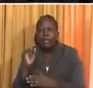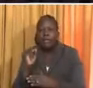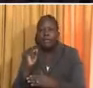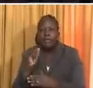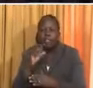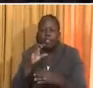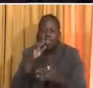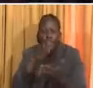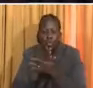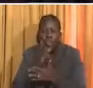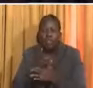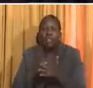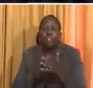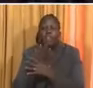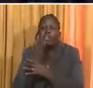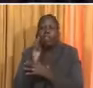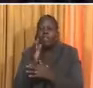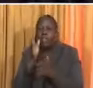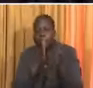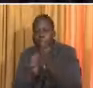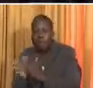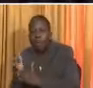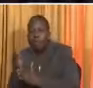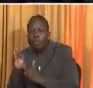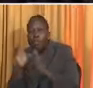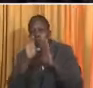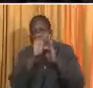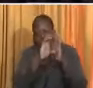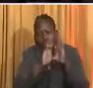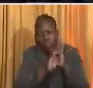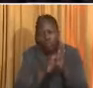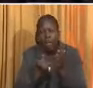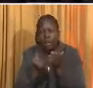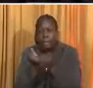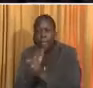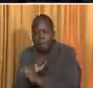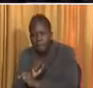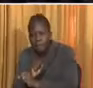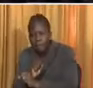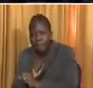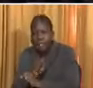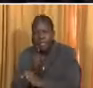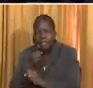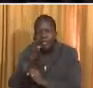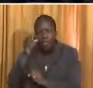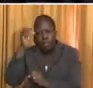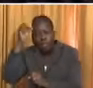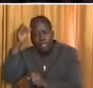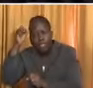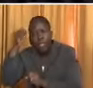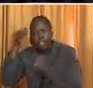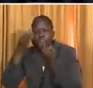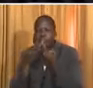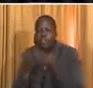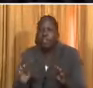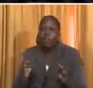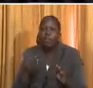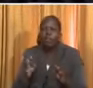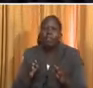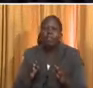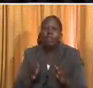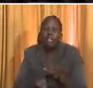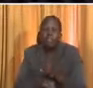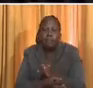initiating the process of constitutional amendment, his right to equality and freedom from discrimination would